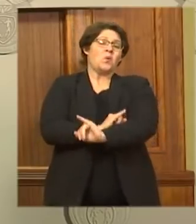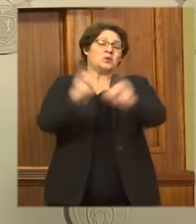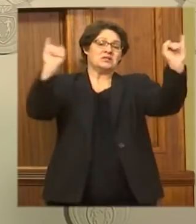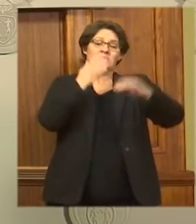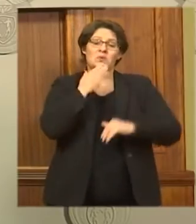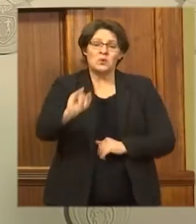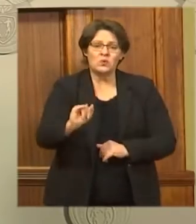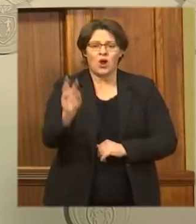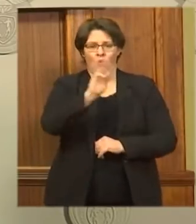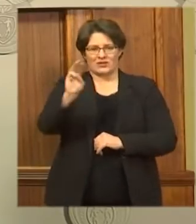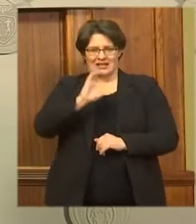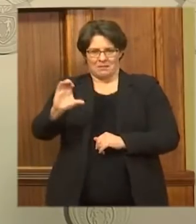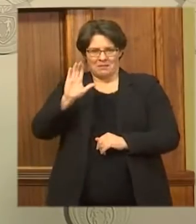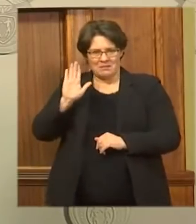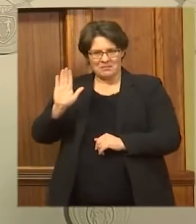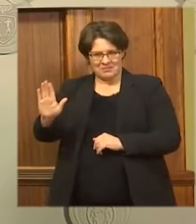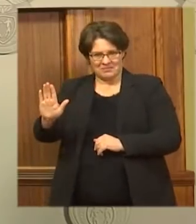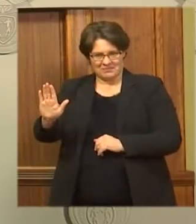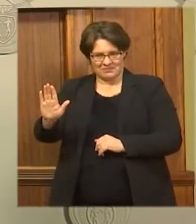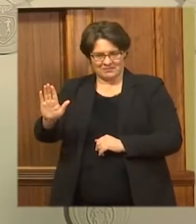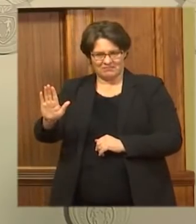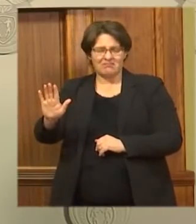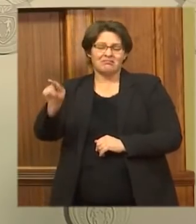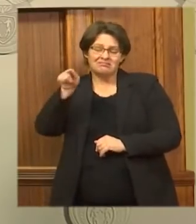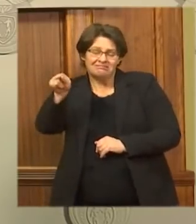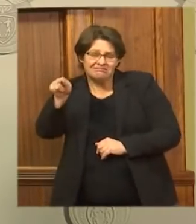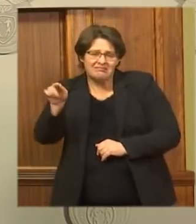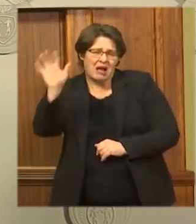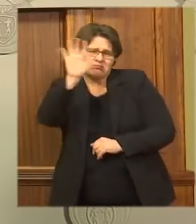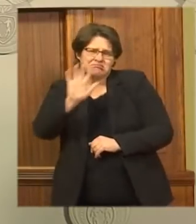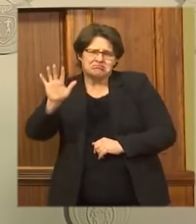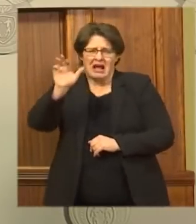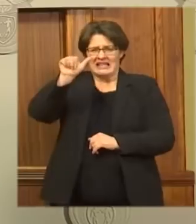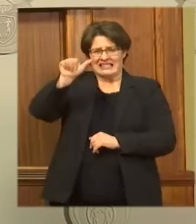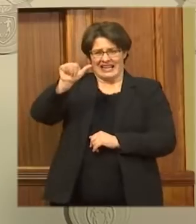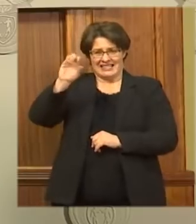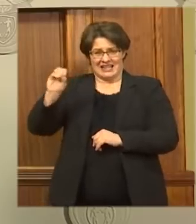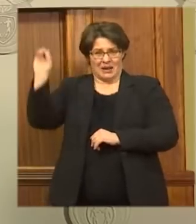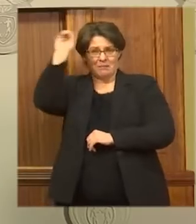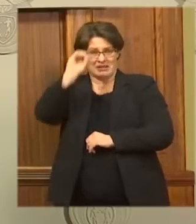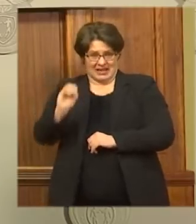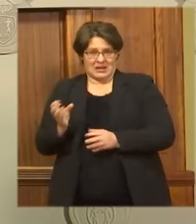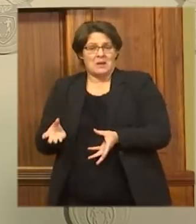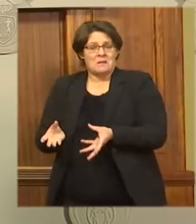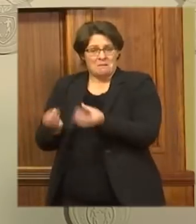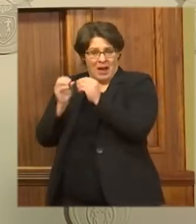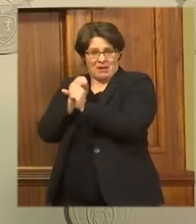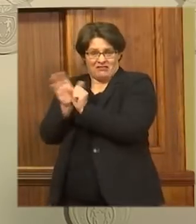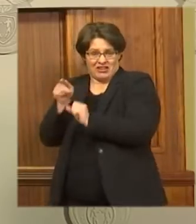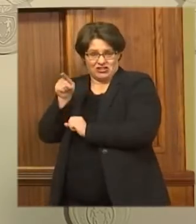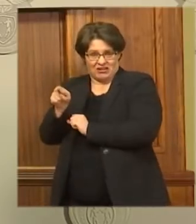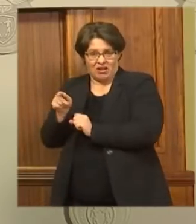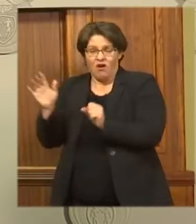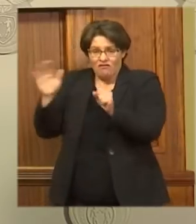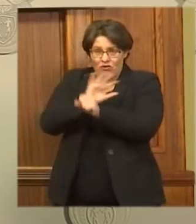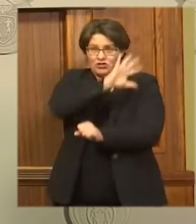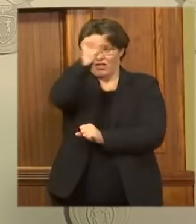hit by the disease, accounting for about 60% of infections across the country.